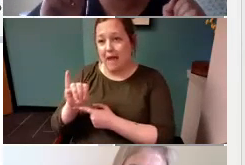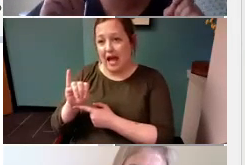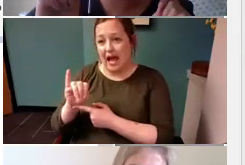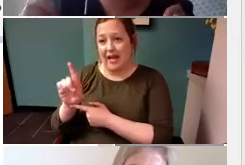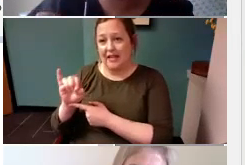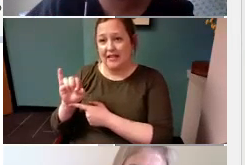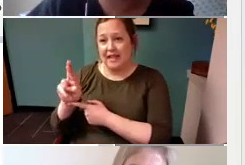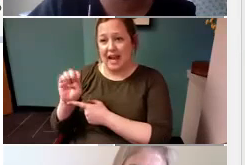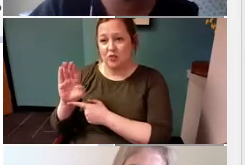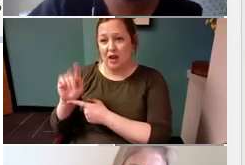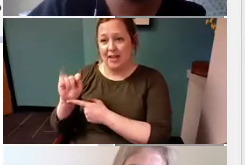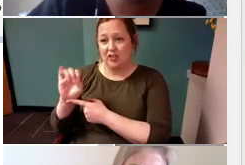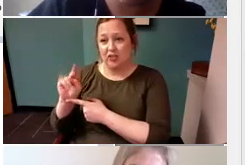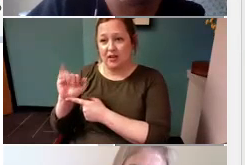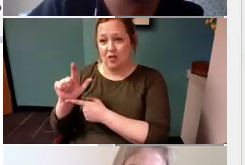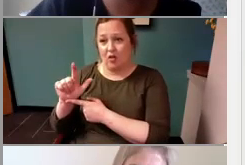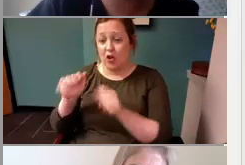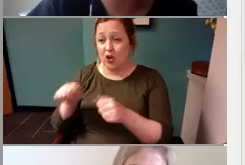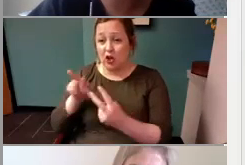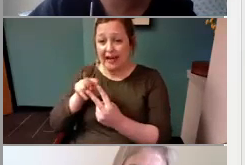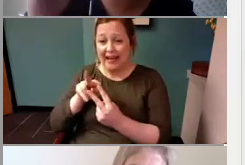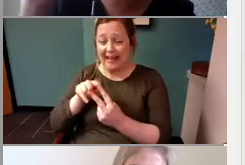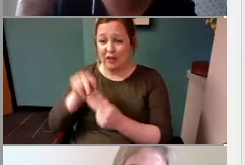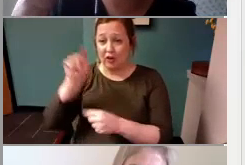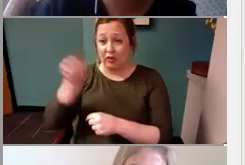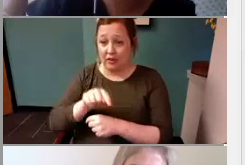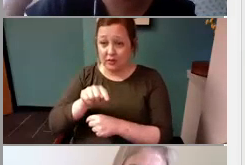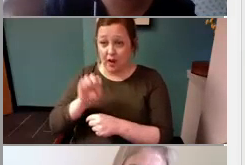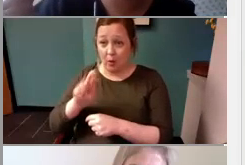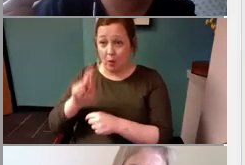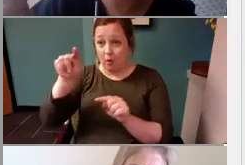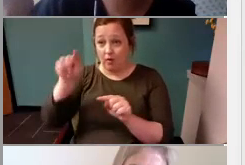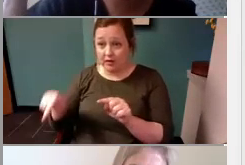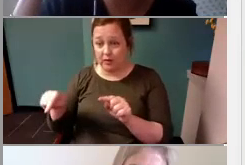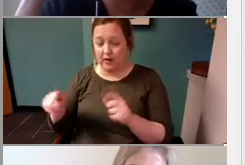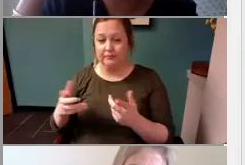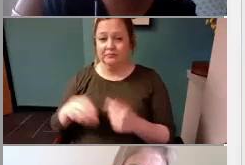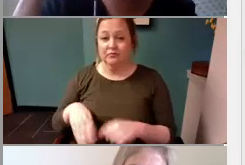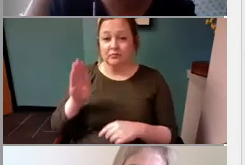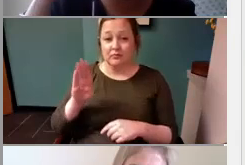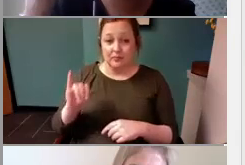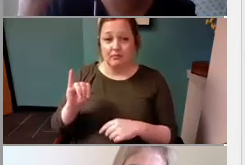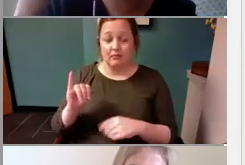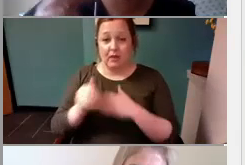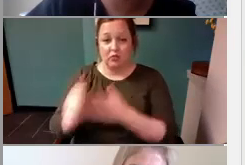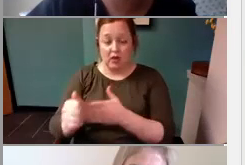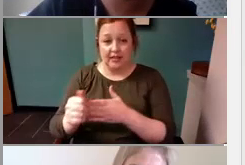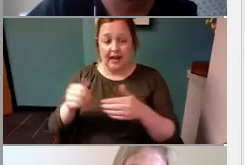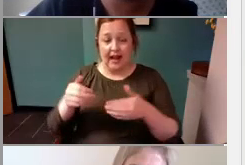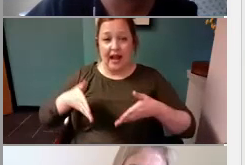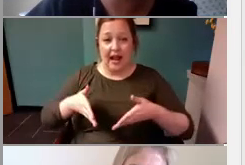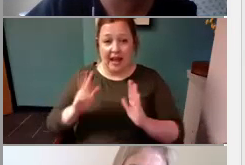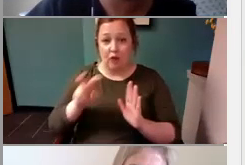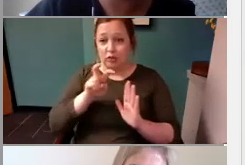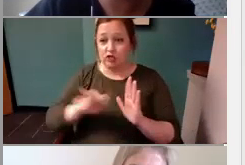or J to I. Doesn't really matter. But a directed graph only allows traversal through a particular location.